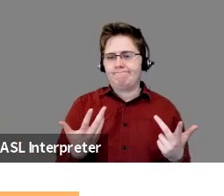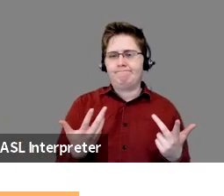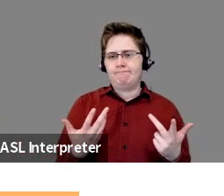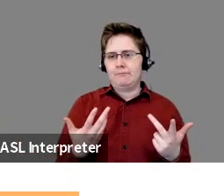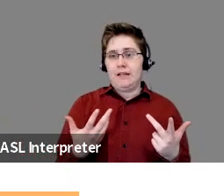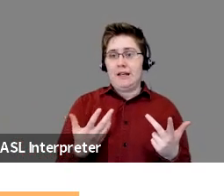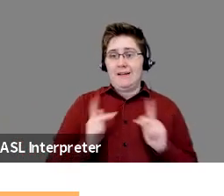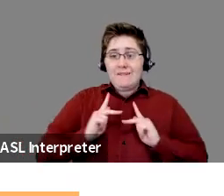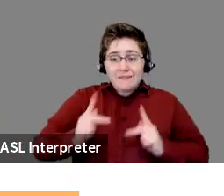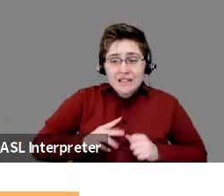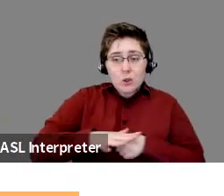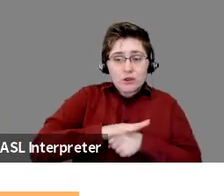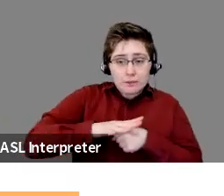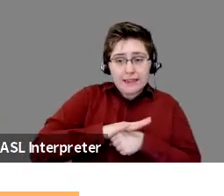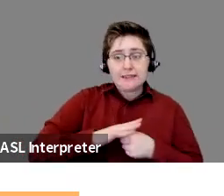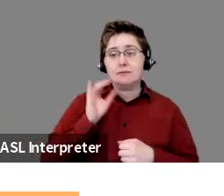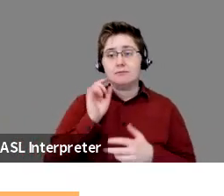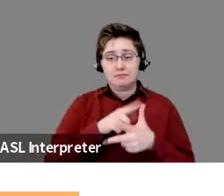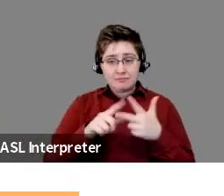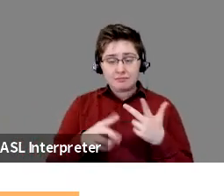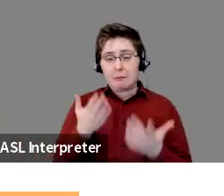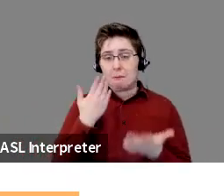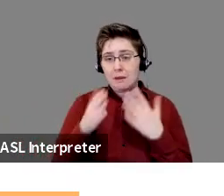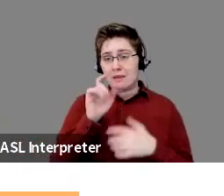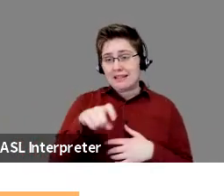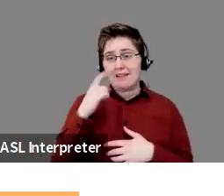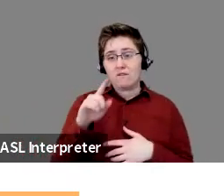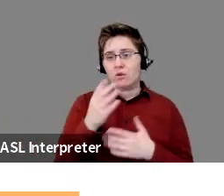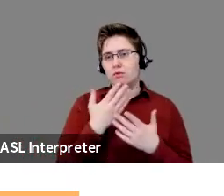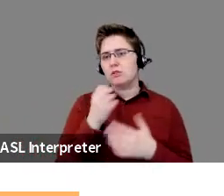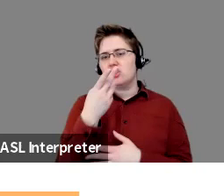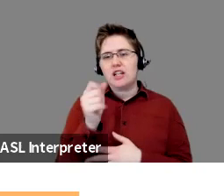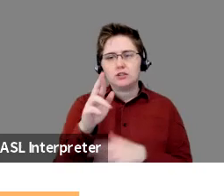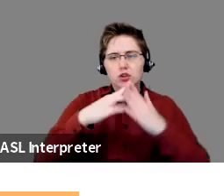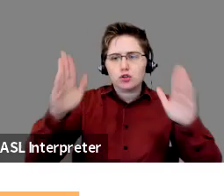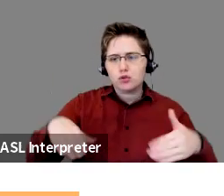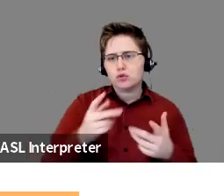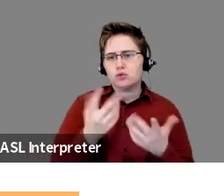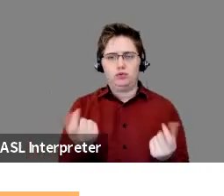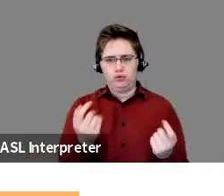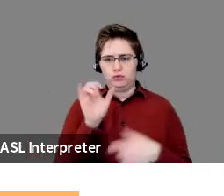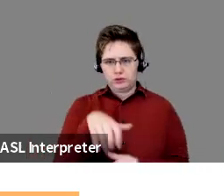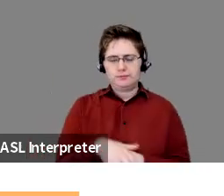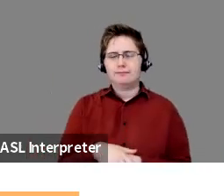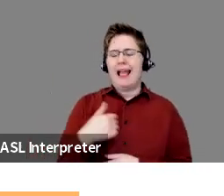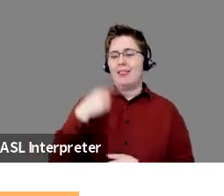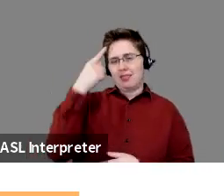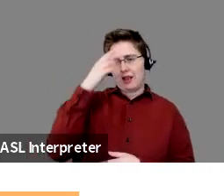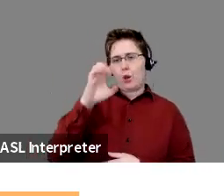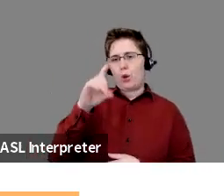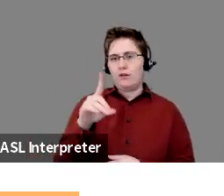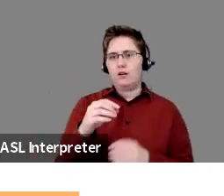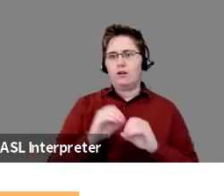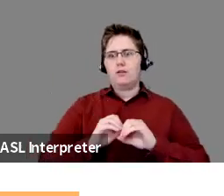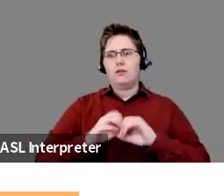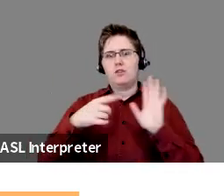actual physical space that might be needed for things like sheltering, right? And so I think COVID has made it very clear